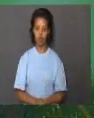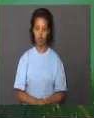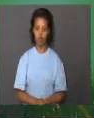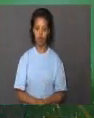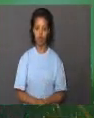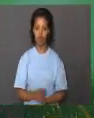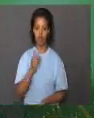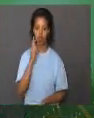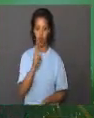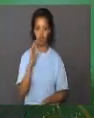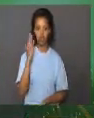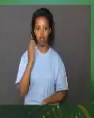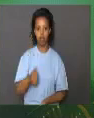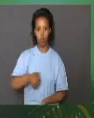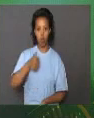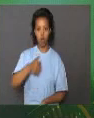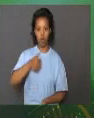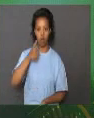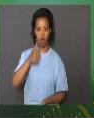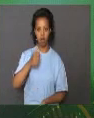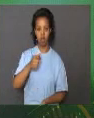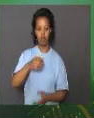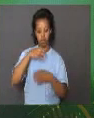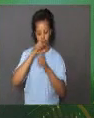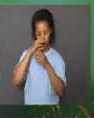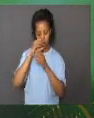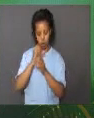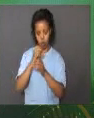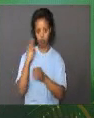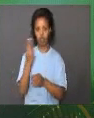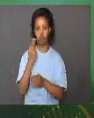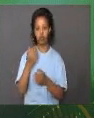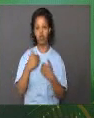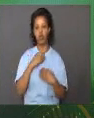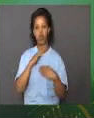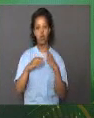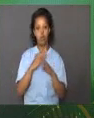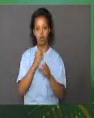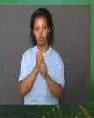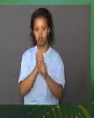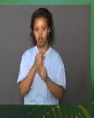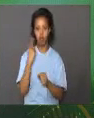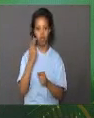There are two main types of microscopes used in biological work: